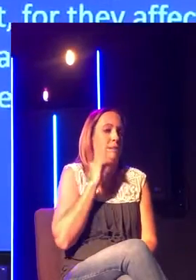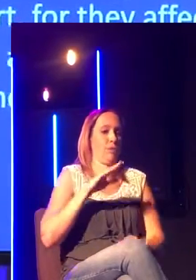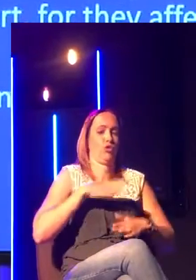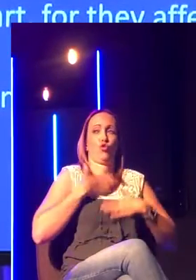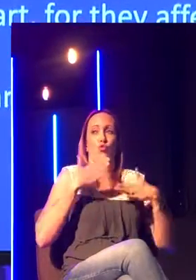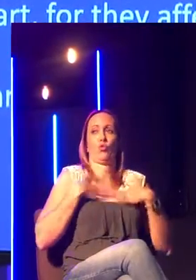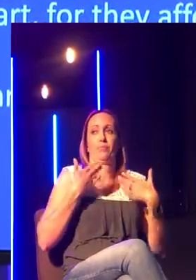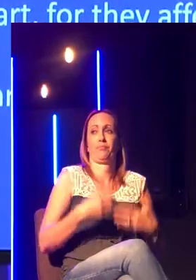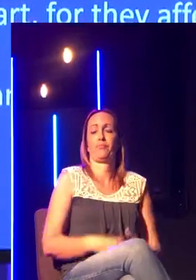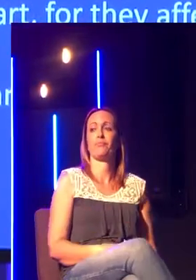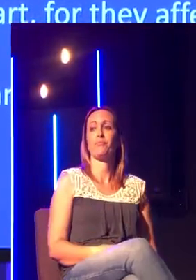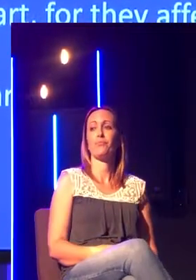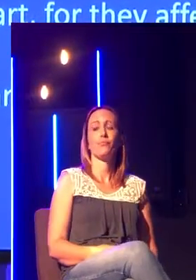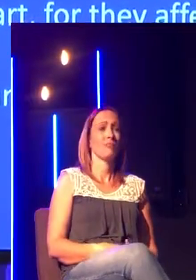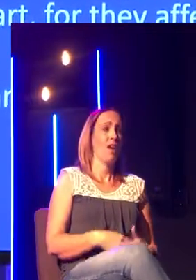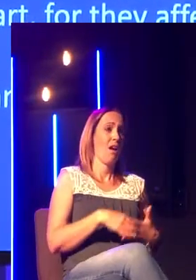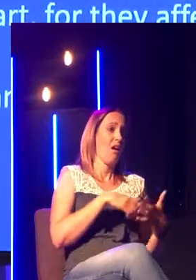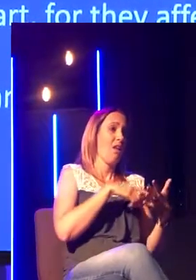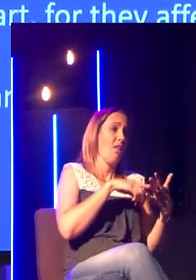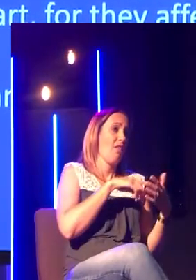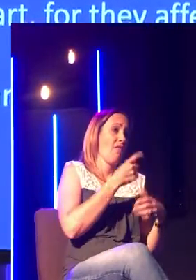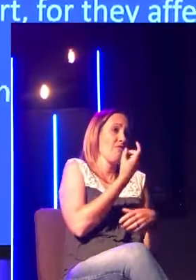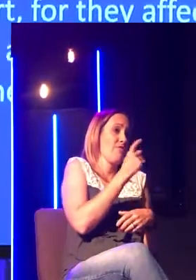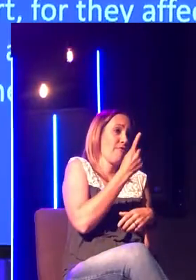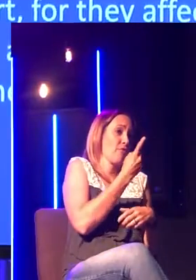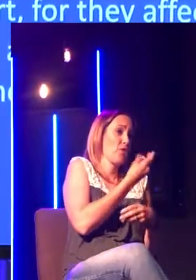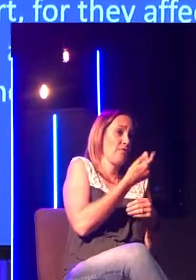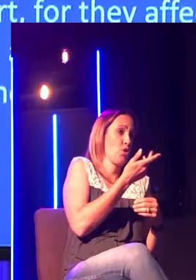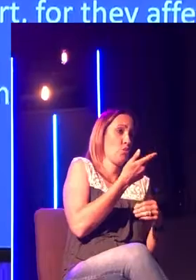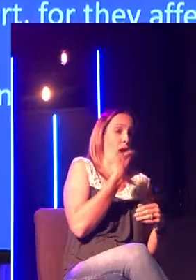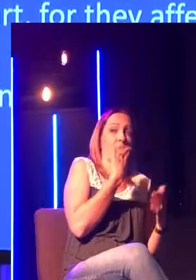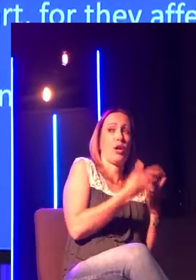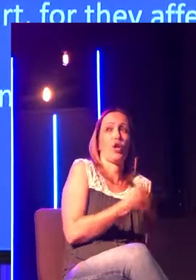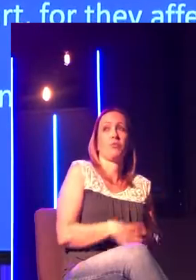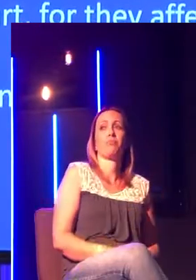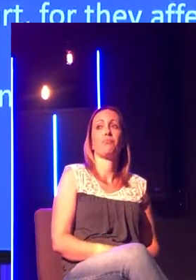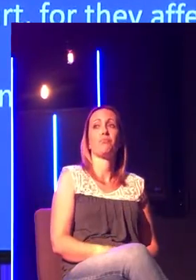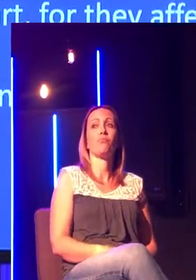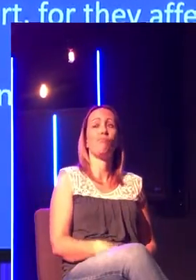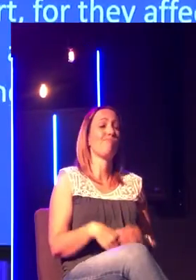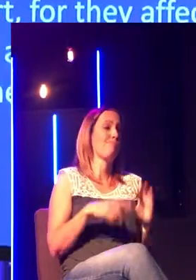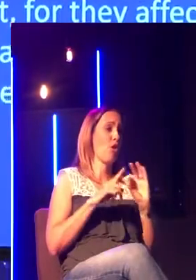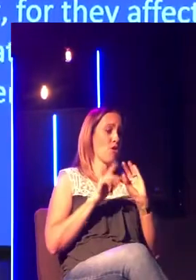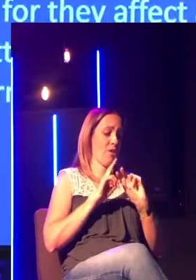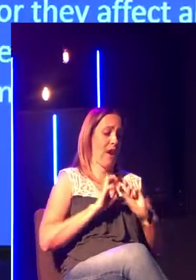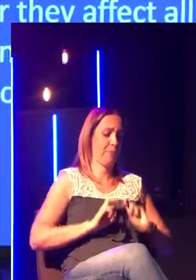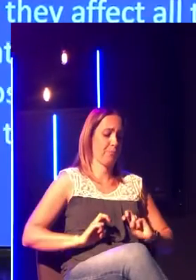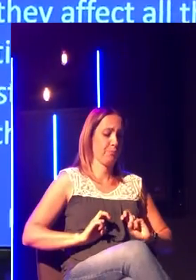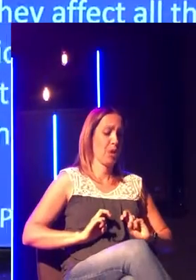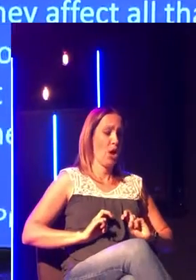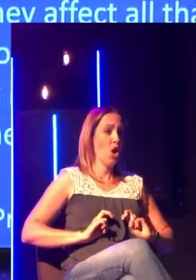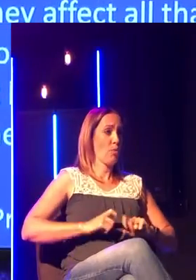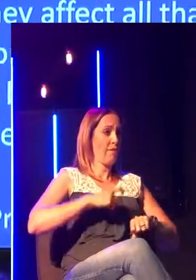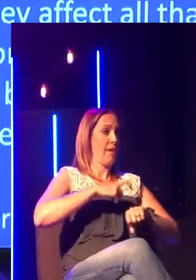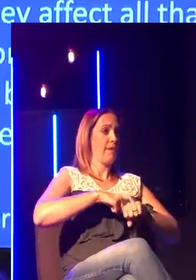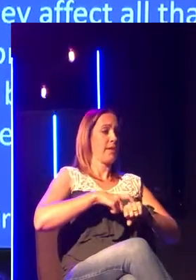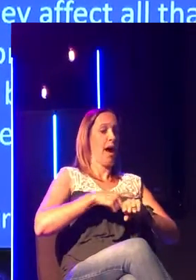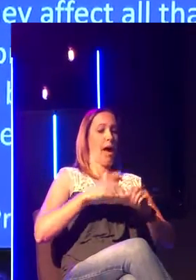pretty good at those first 8. These last 2, not so much. Number 9, do I have extra time or margin built into my